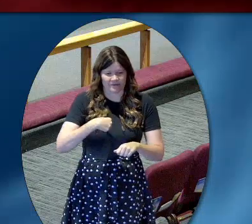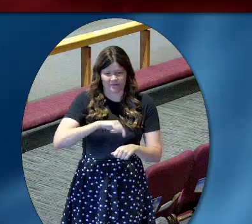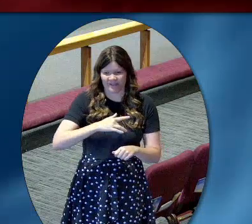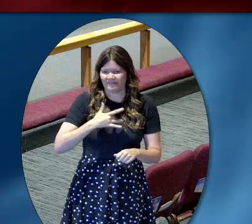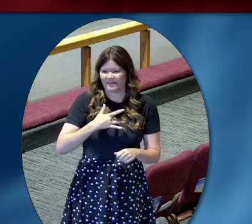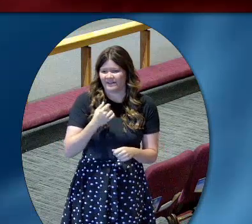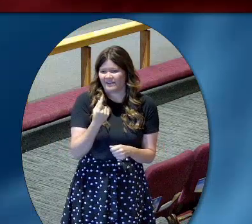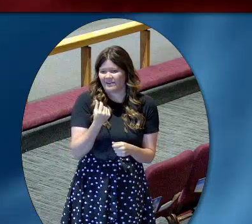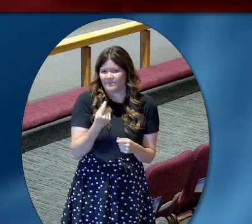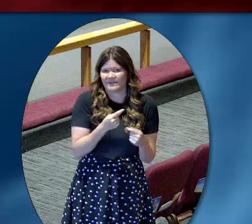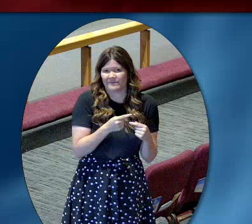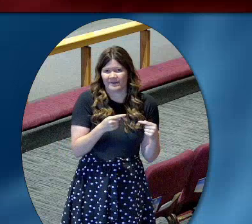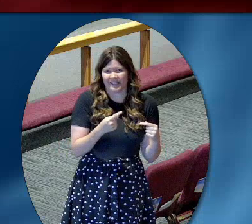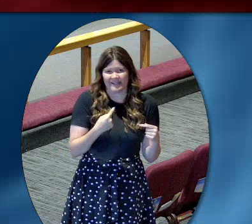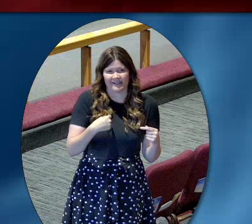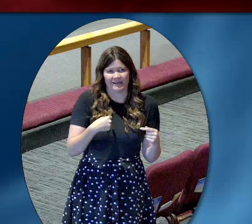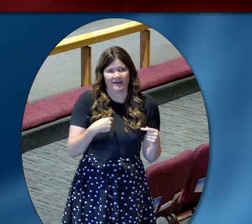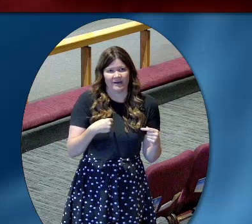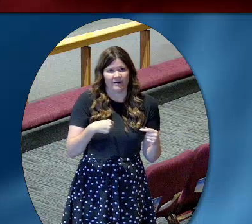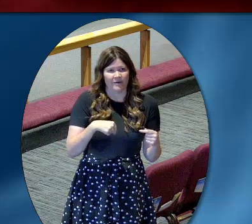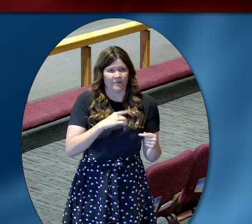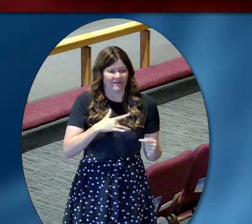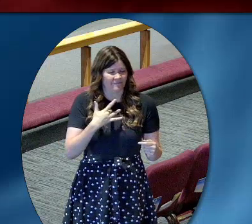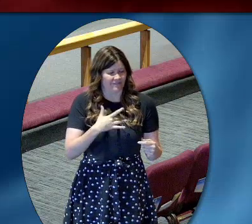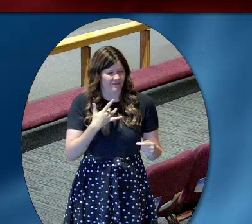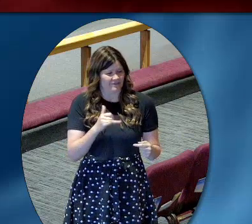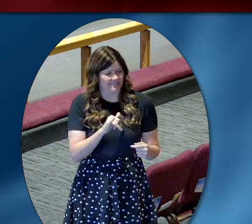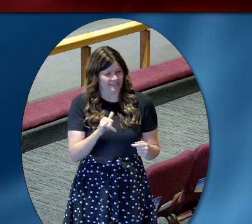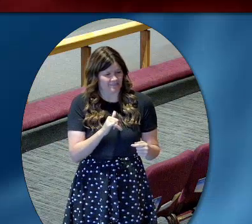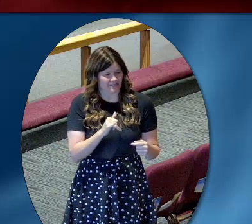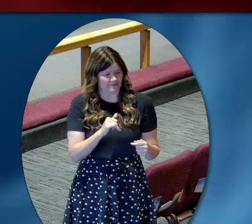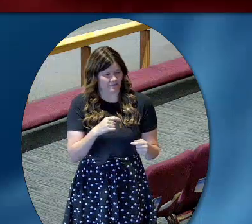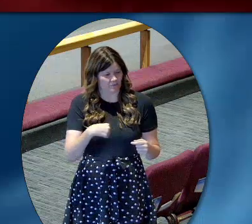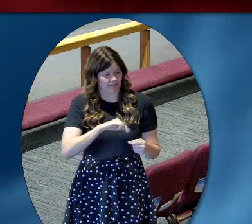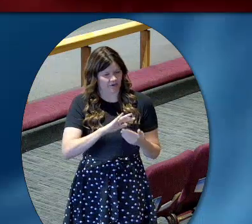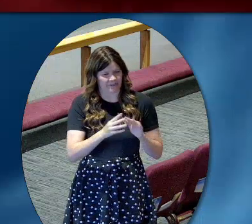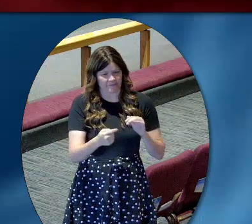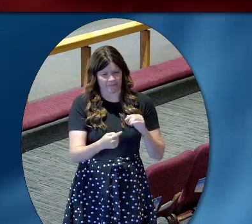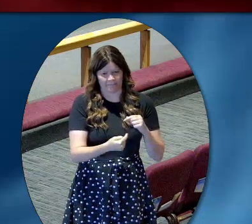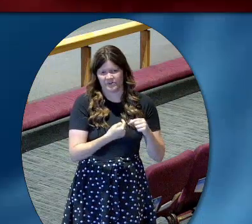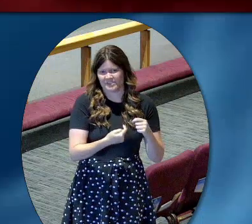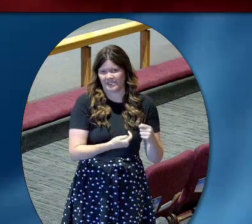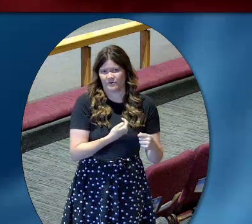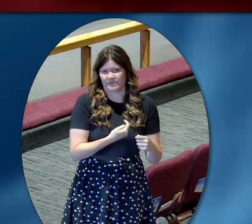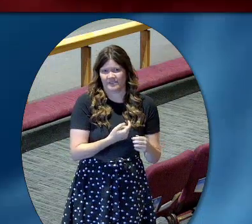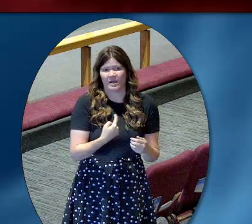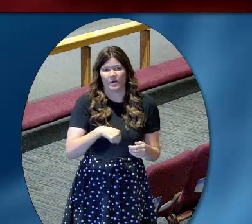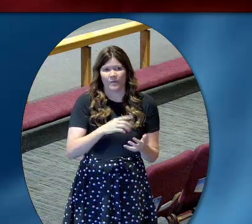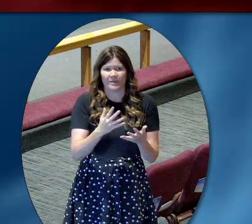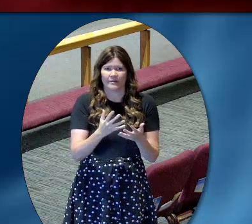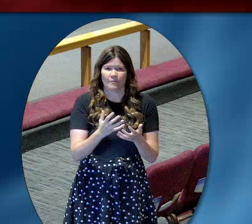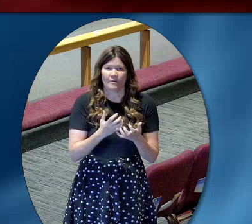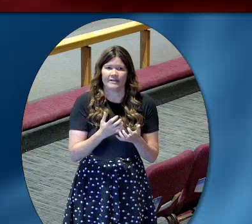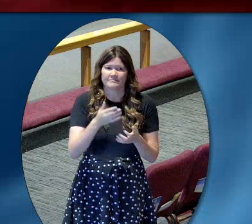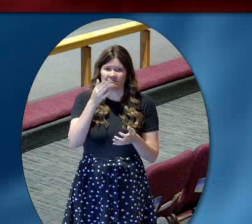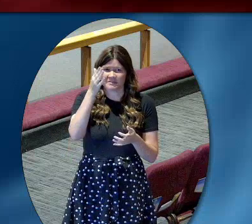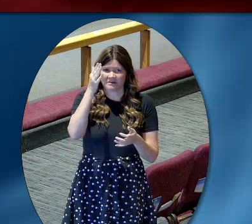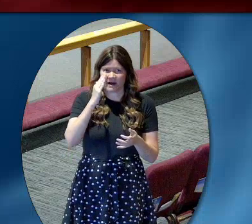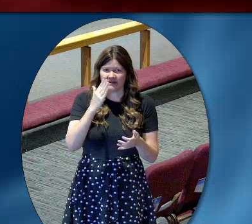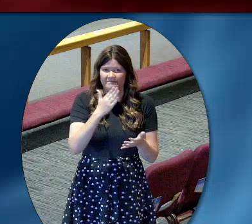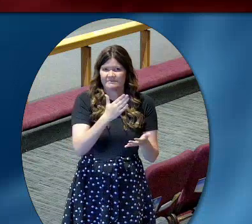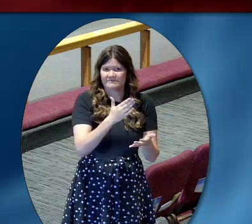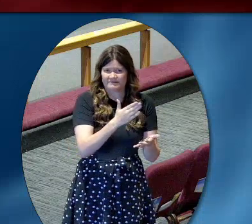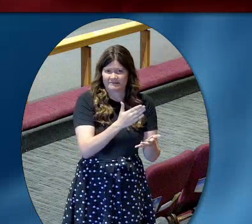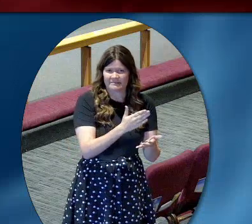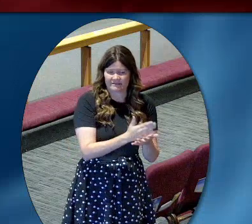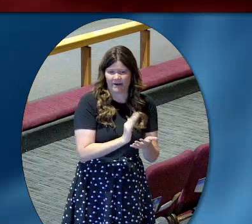slightest pain, we start to feel like we are being persecuted. We would much rather have God shatter those we perceive to be our